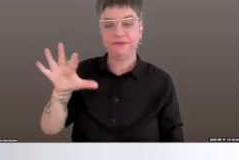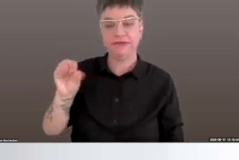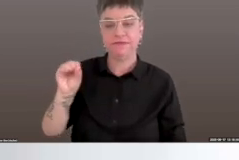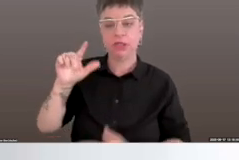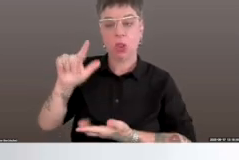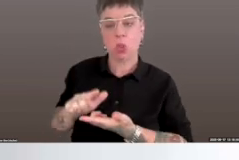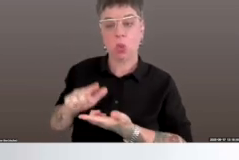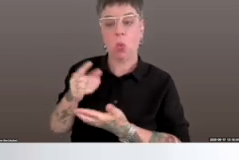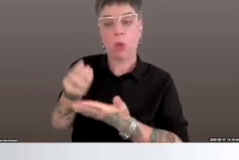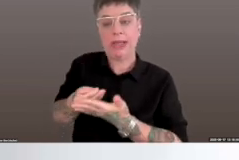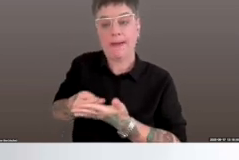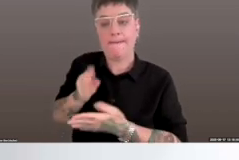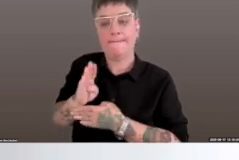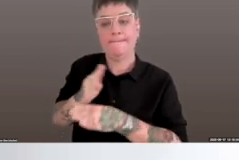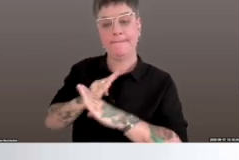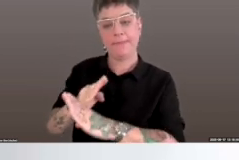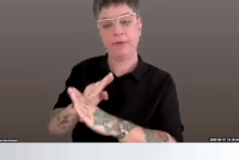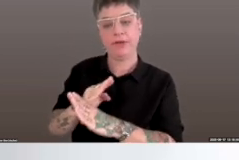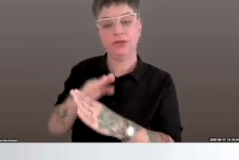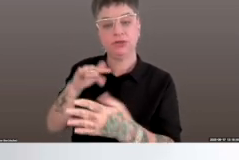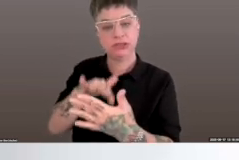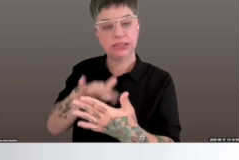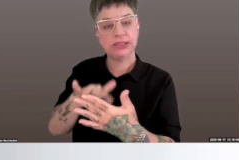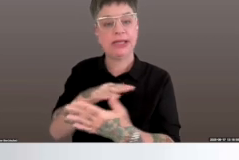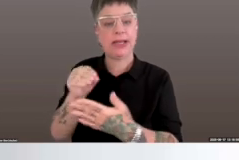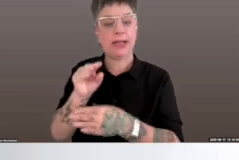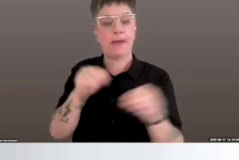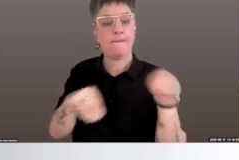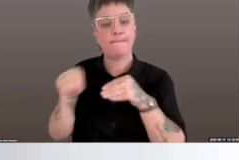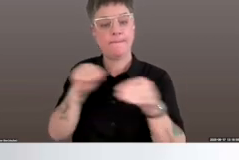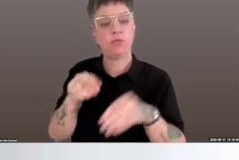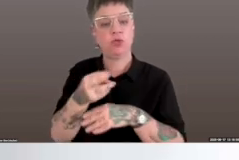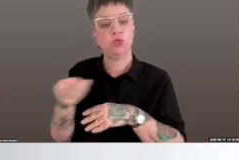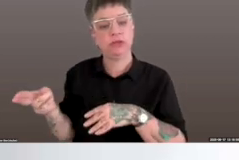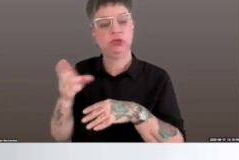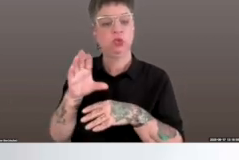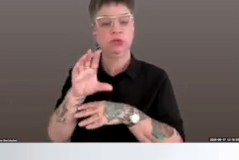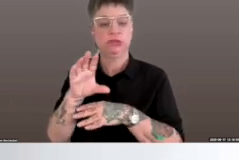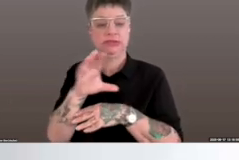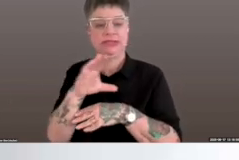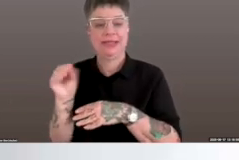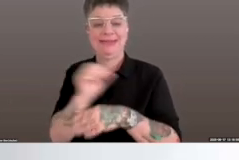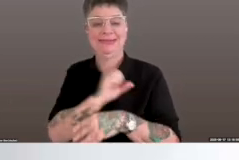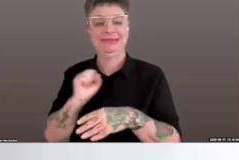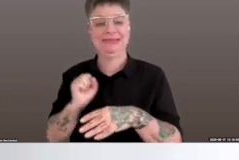Study, the Mobile Source Strategy, and the Senate Bill 150 report.